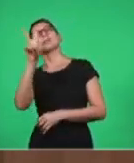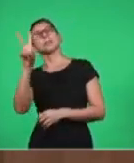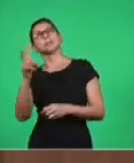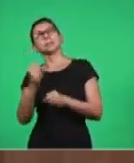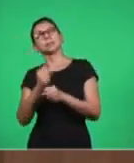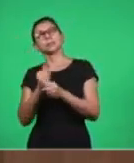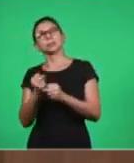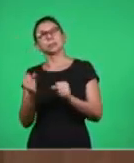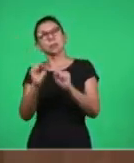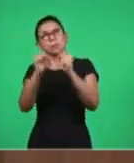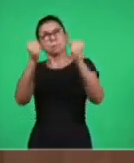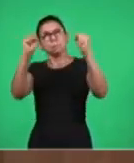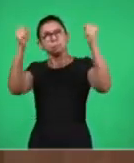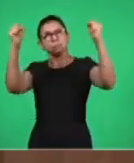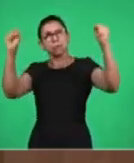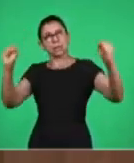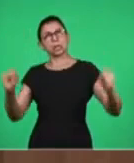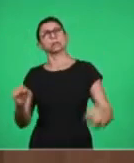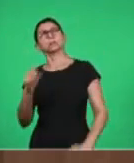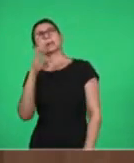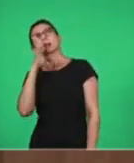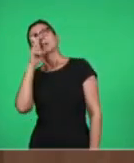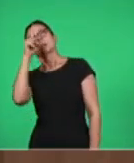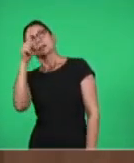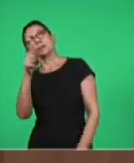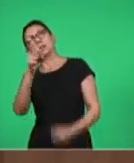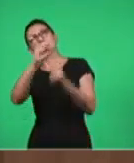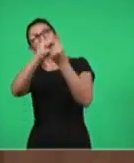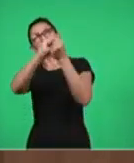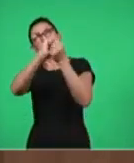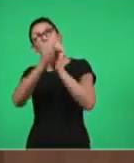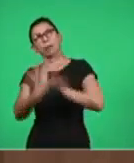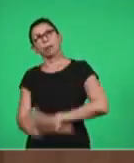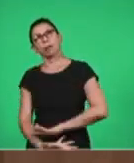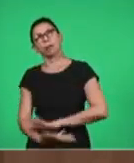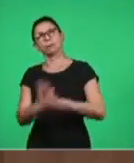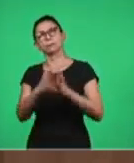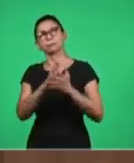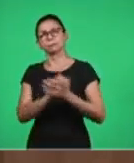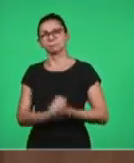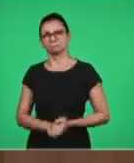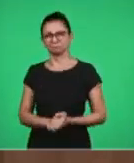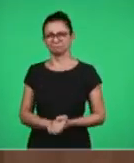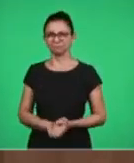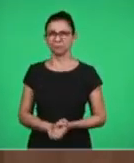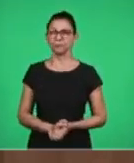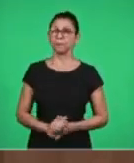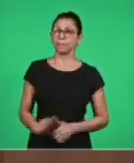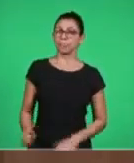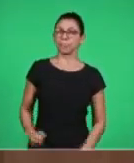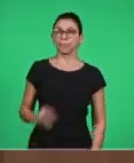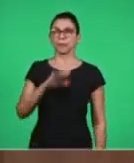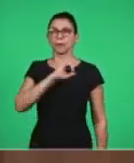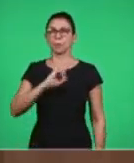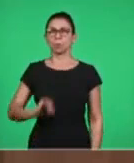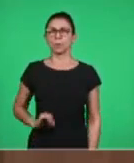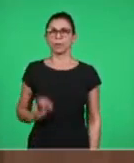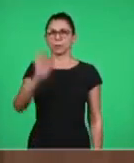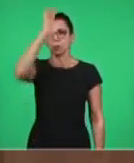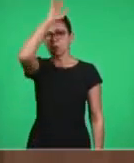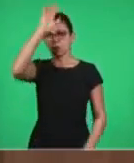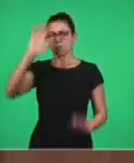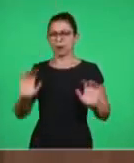it's not going to be stone over stone. Everything will be destroyed. So Tito entered with the Roman